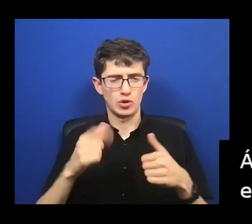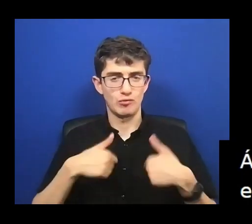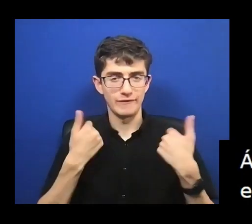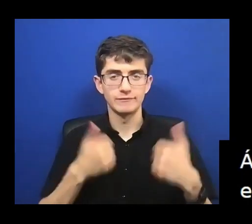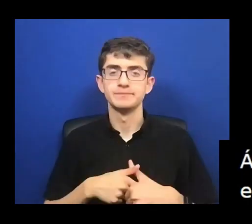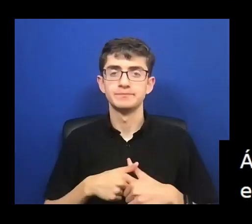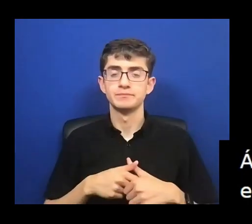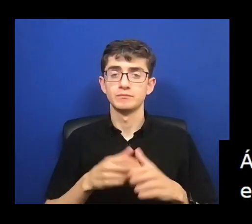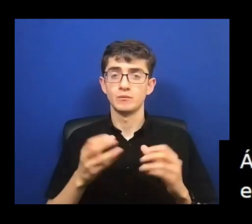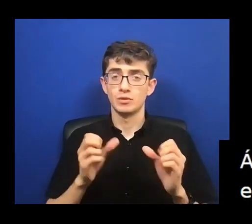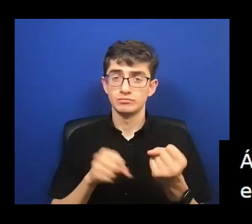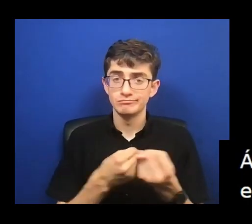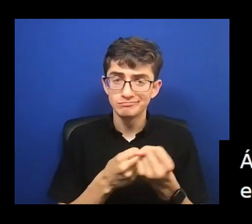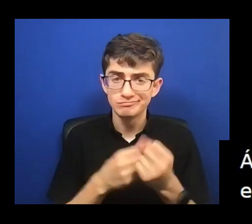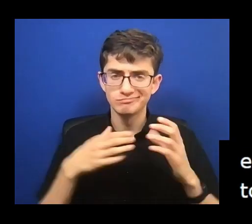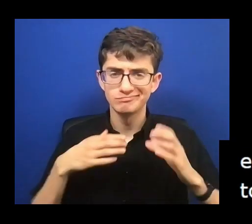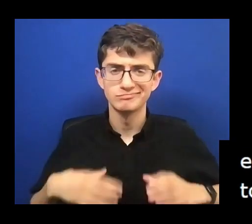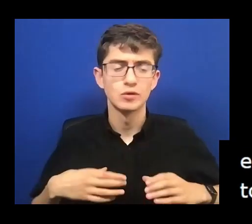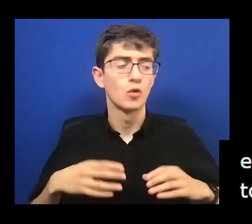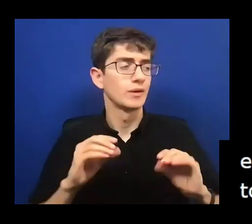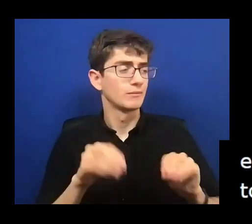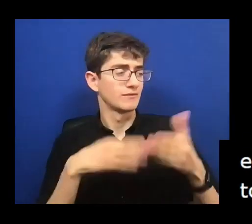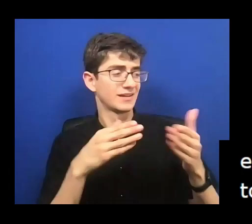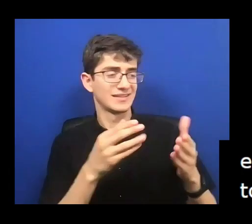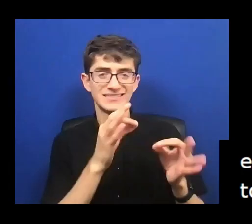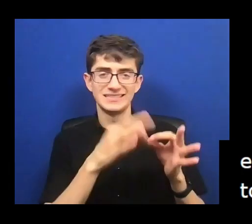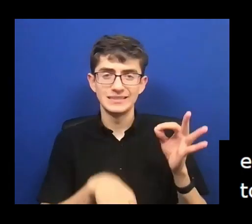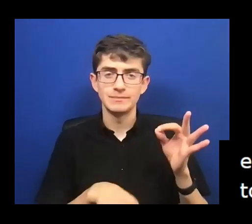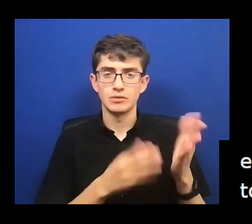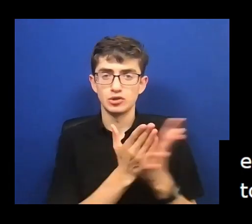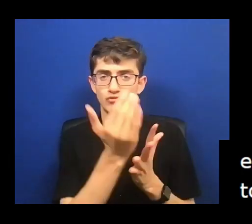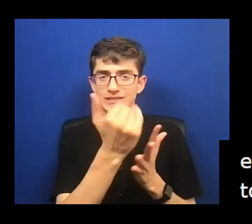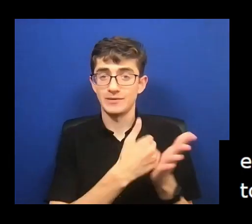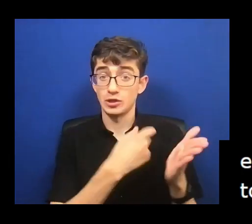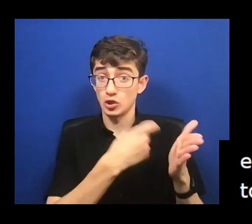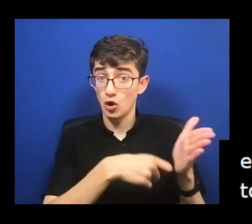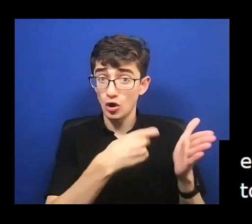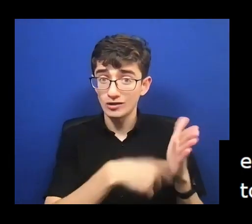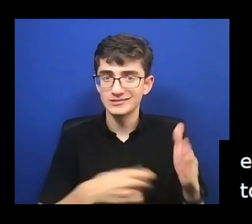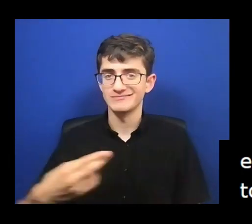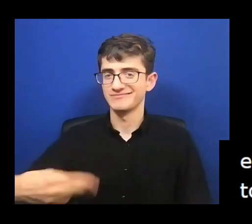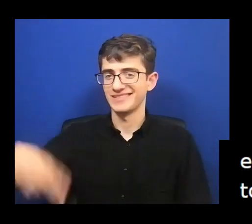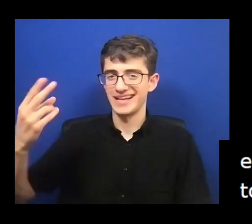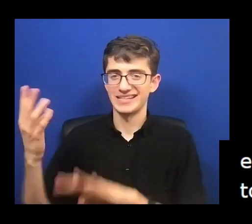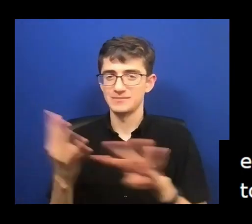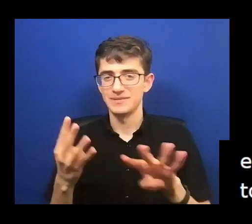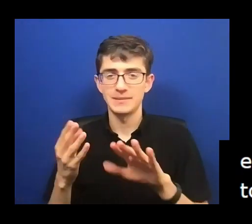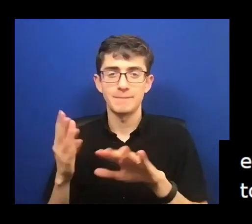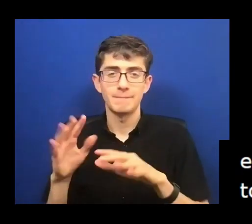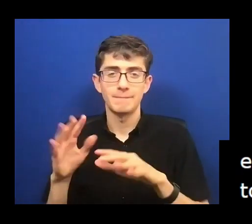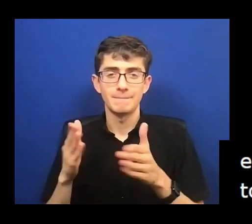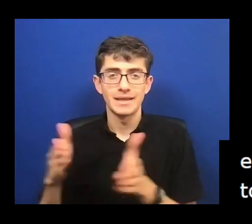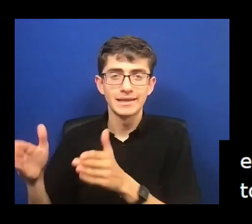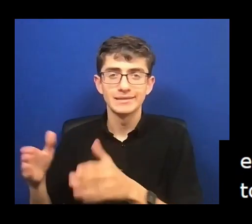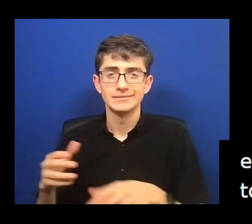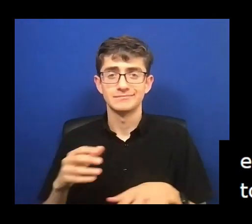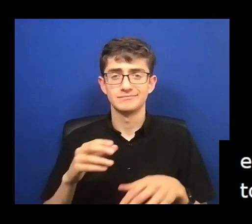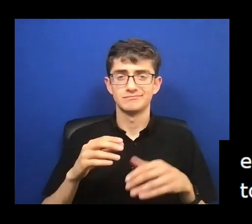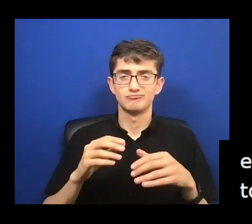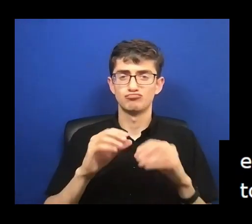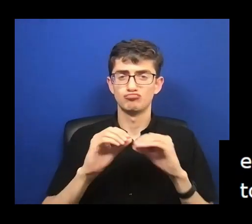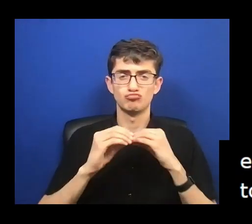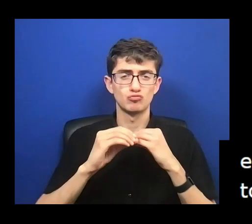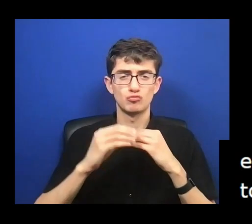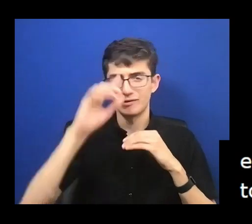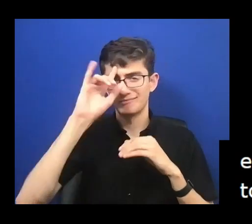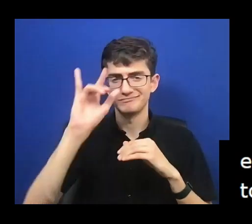things like offering simple and transparent pricing and high speed plans, unlimited data, and excellent 24/7 customer support for all